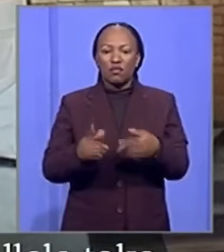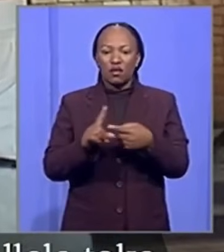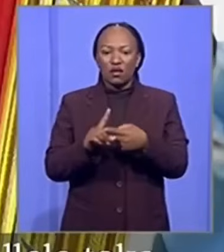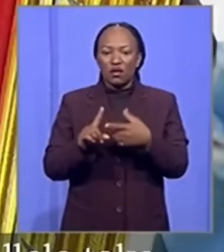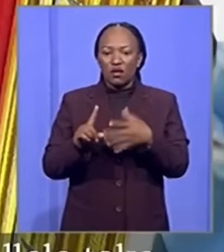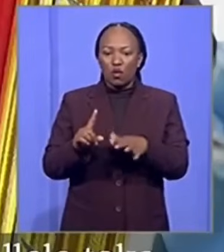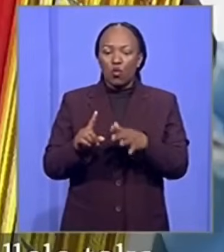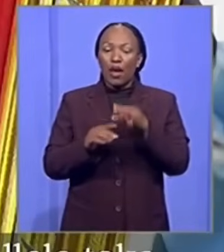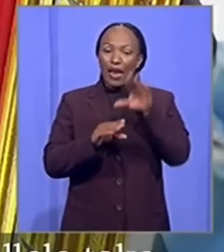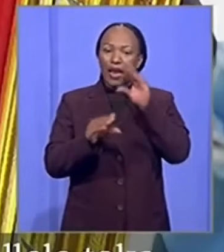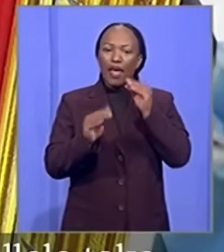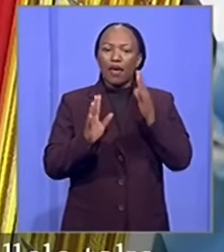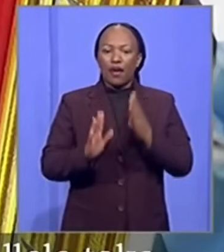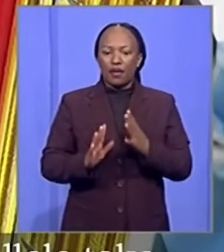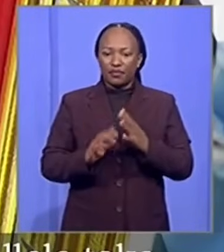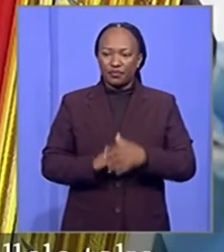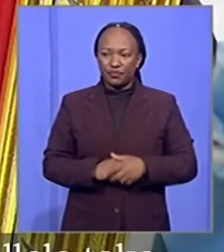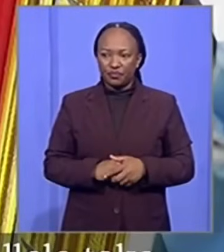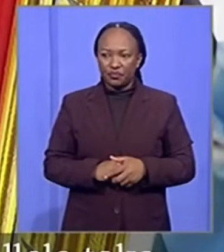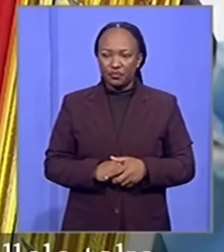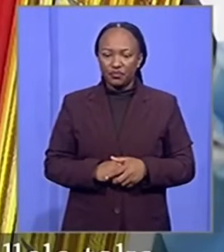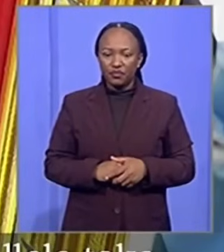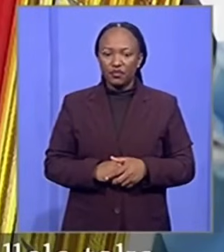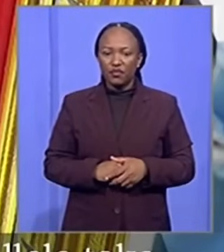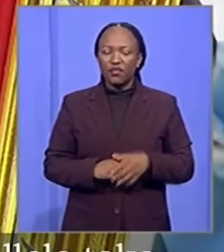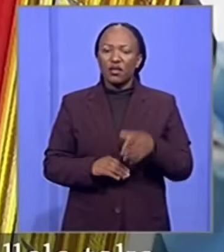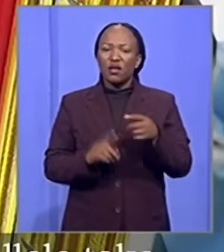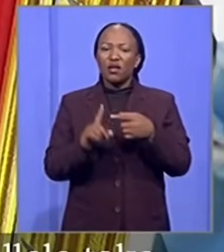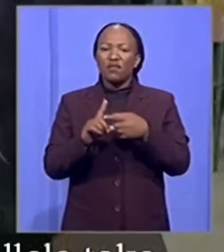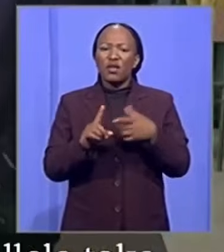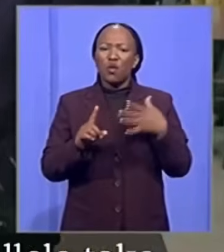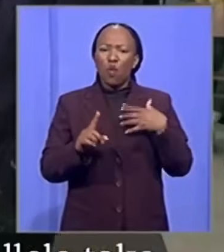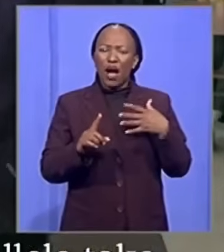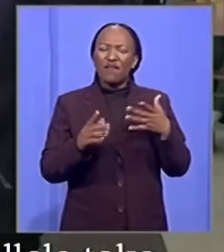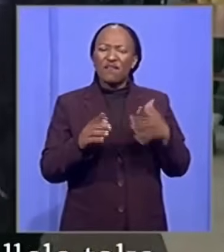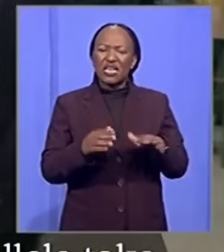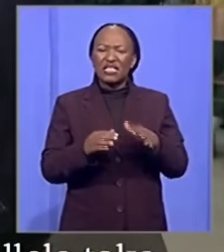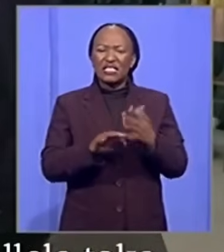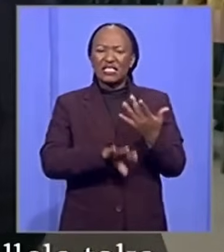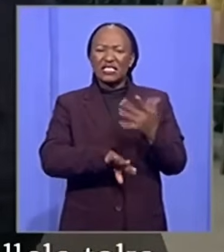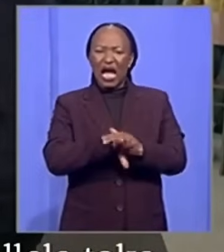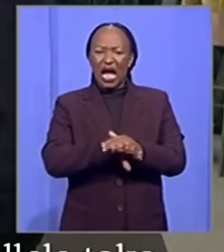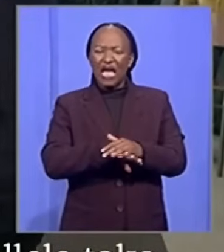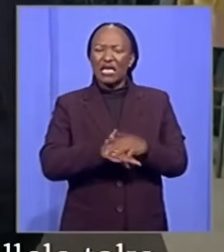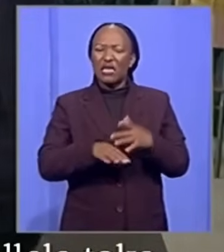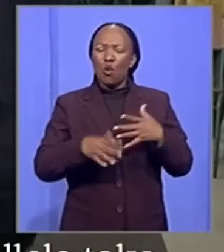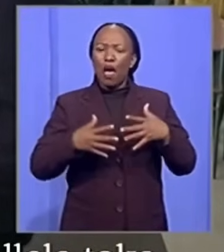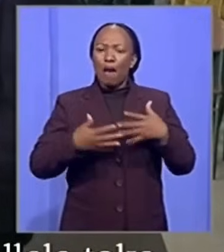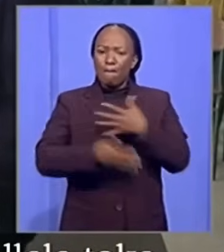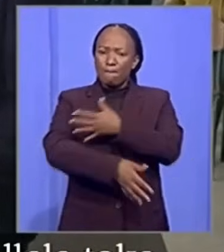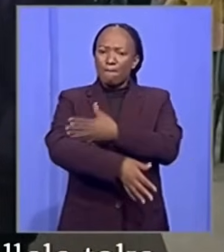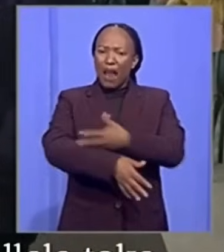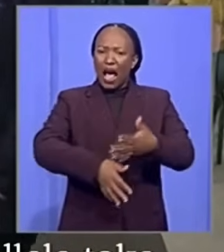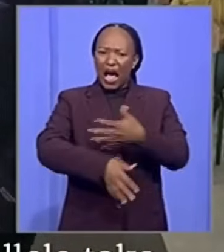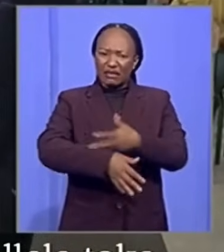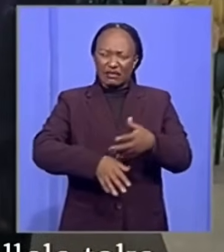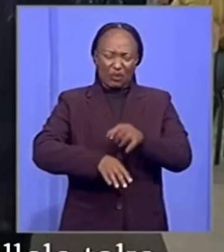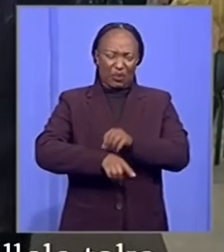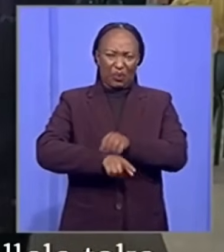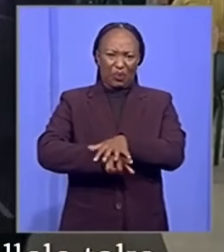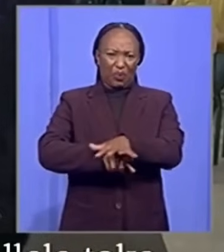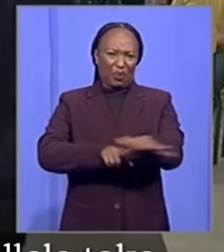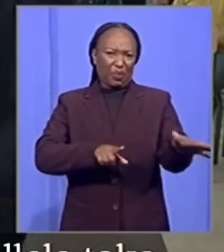teng. Pudumo o ile a fumanwa a hlokahetse ka hare ho letamo la madi ka hare ho mokhukhu wa mmelaelwa eo a neng a ena le yena tlung ya